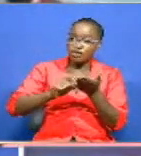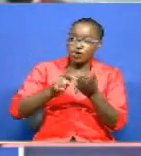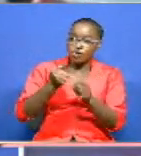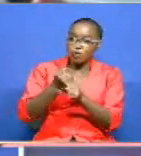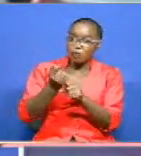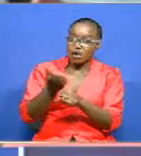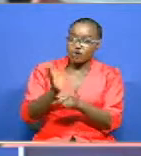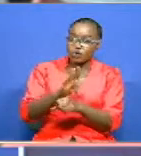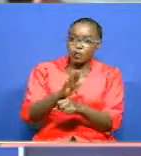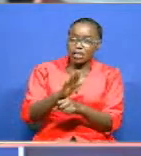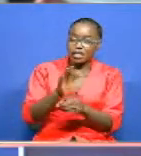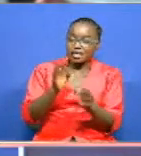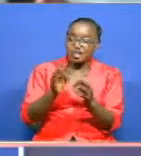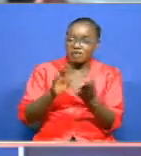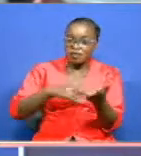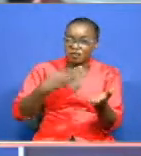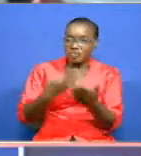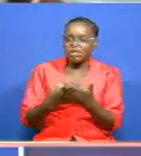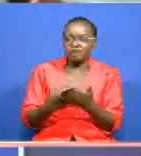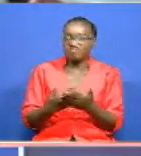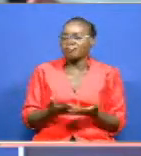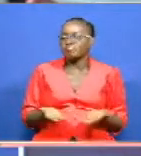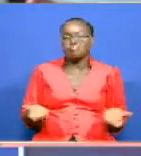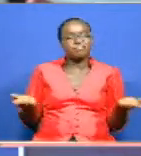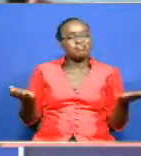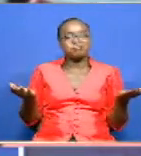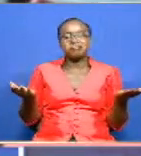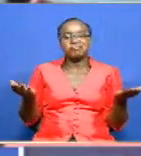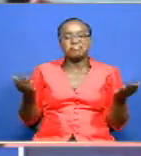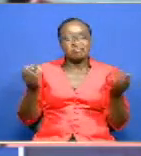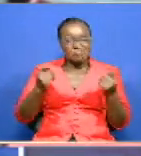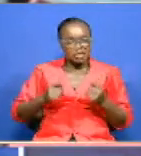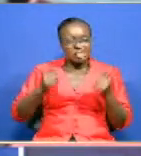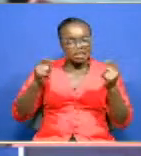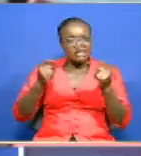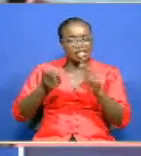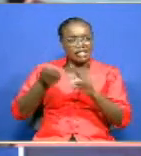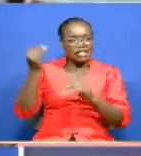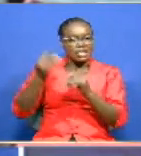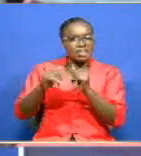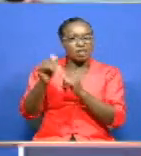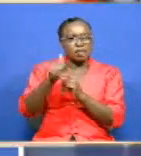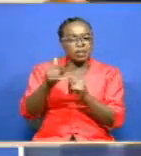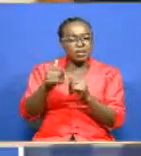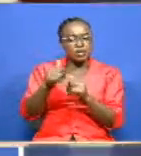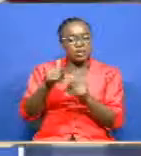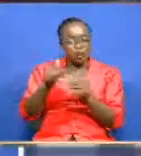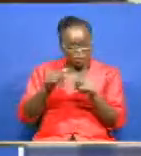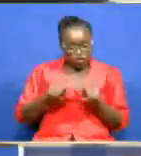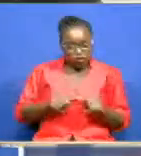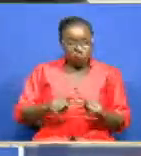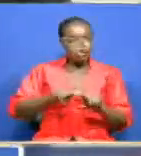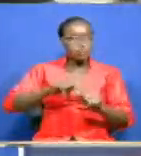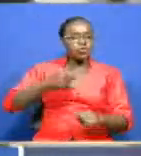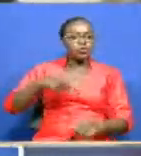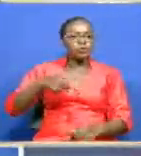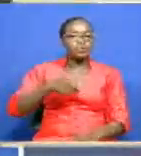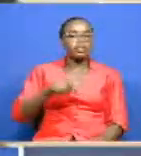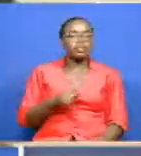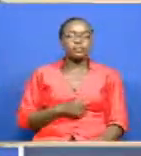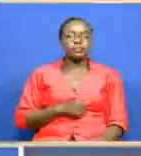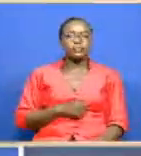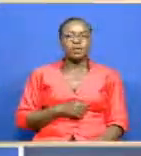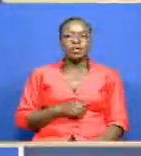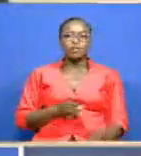formula. Once that never happened, then the strike was not called off. That is why we are continuing. The clinical officers took